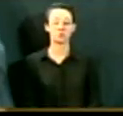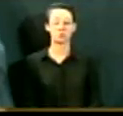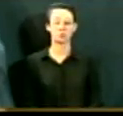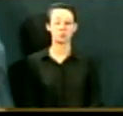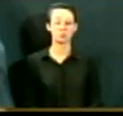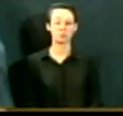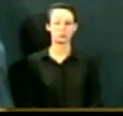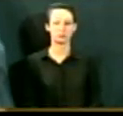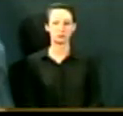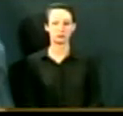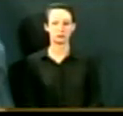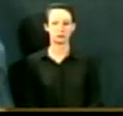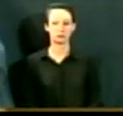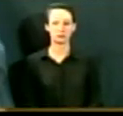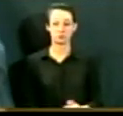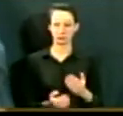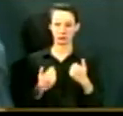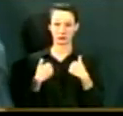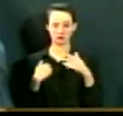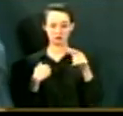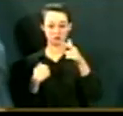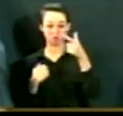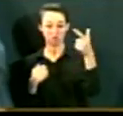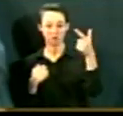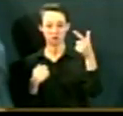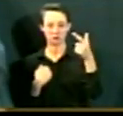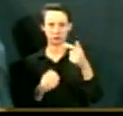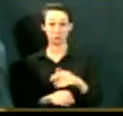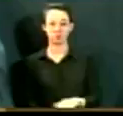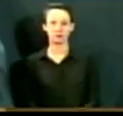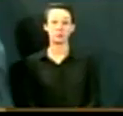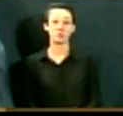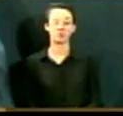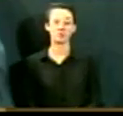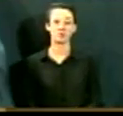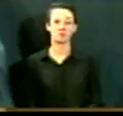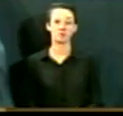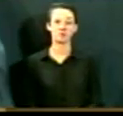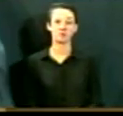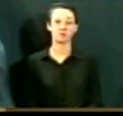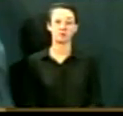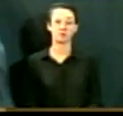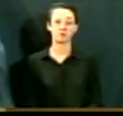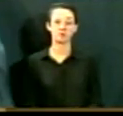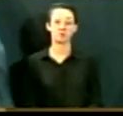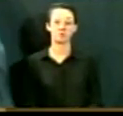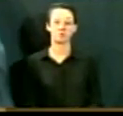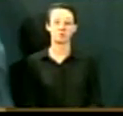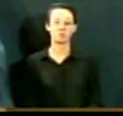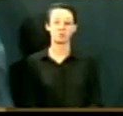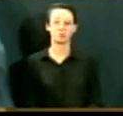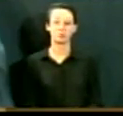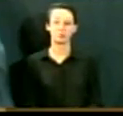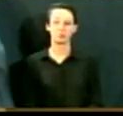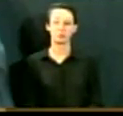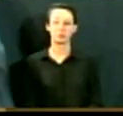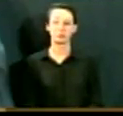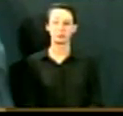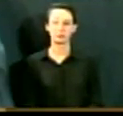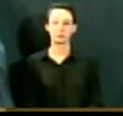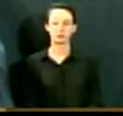Susan Horn has been nominated. Do I hear a second on Susan Horn for? Okay, Ms. Fugit.